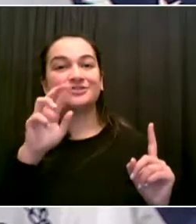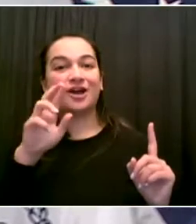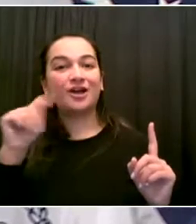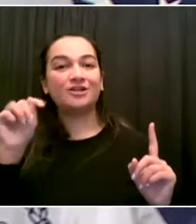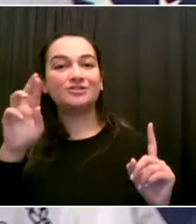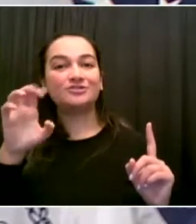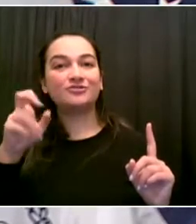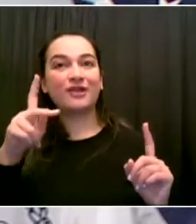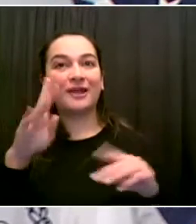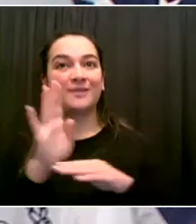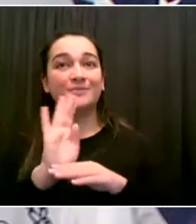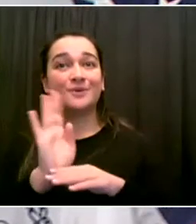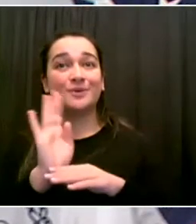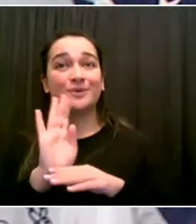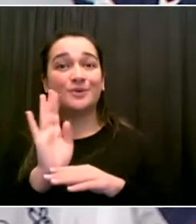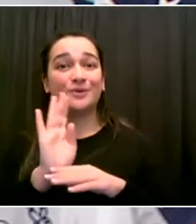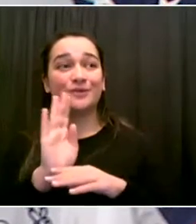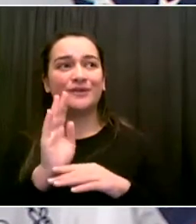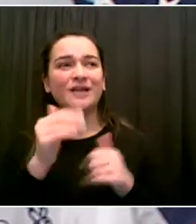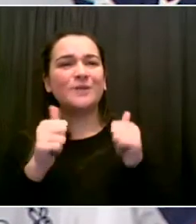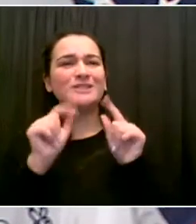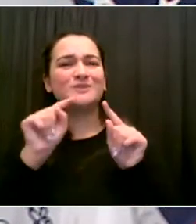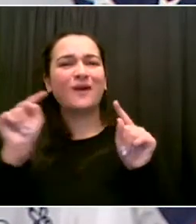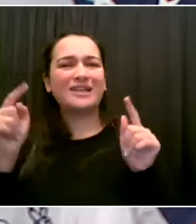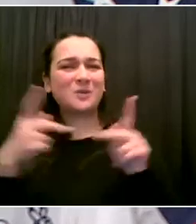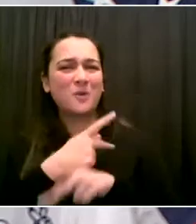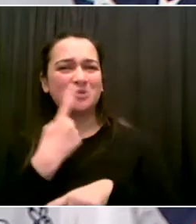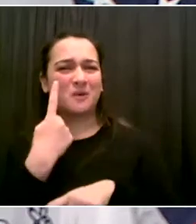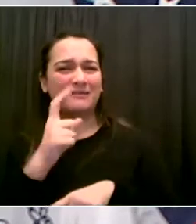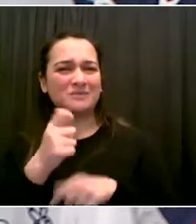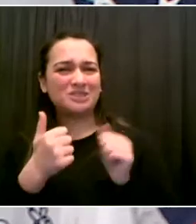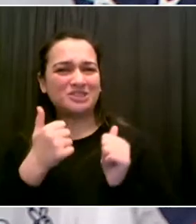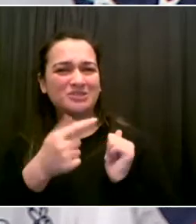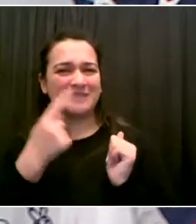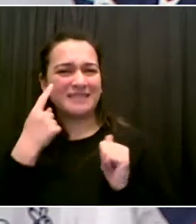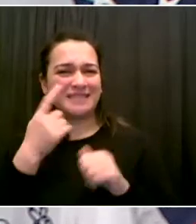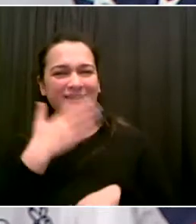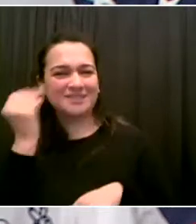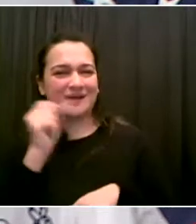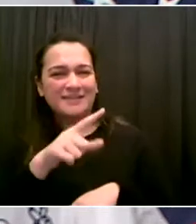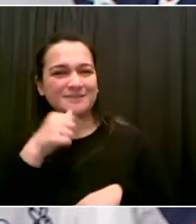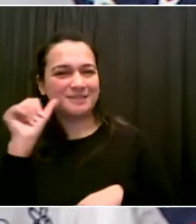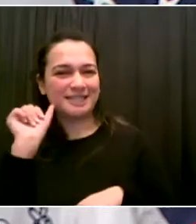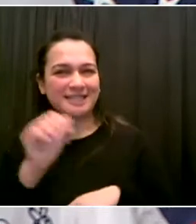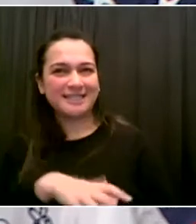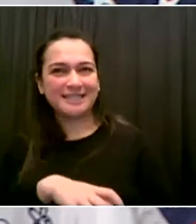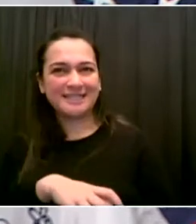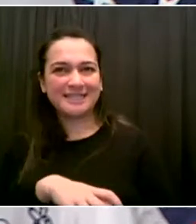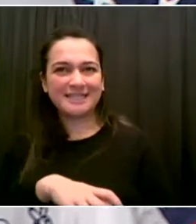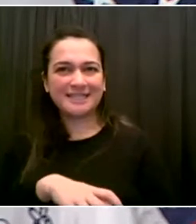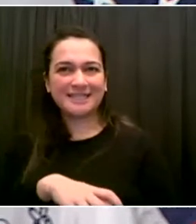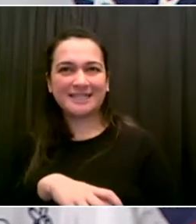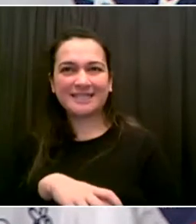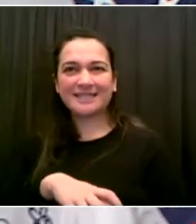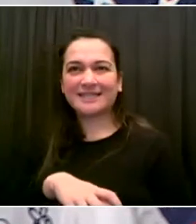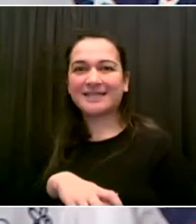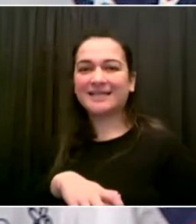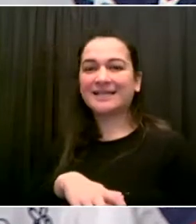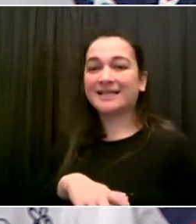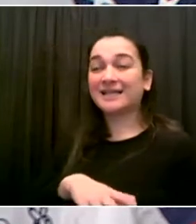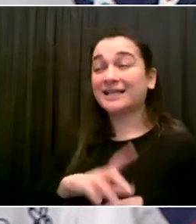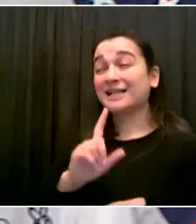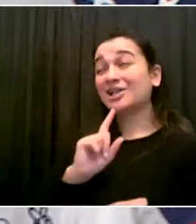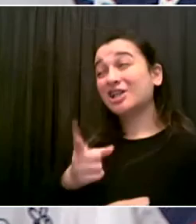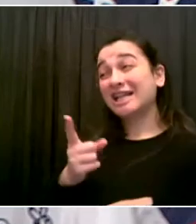the television series. How's that? Fair enough. On the topic of the Summer Rising program, about how many kids